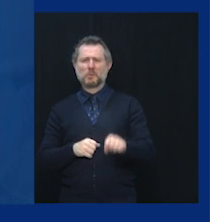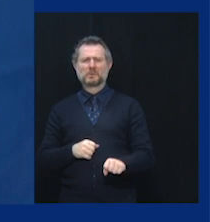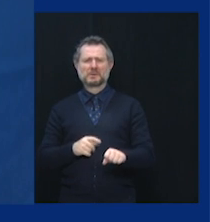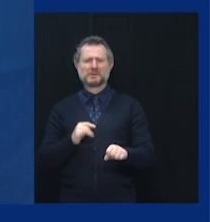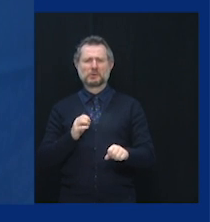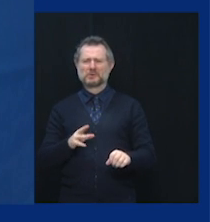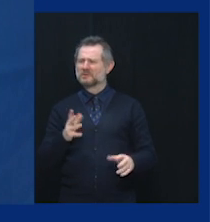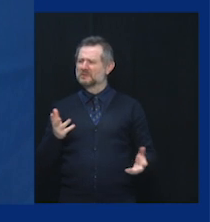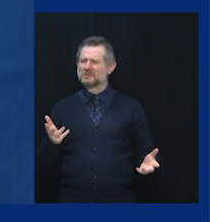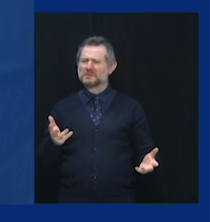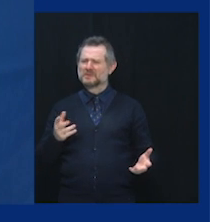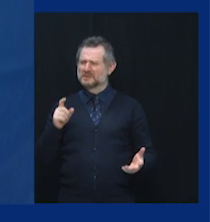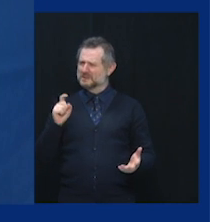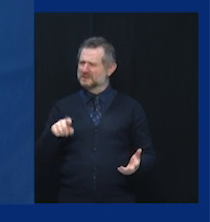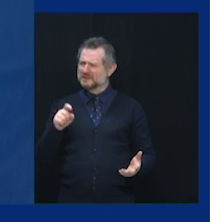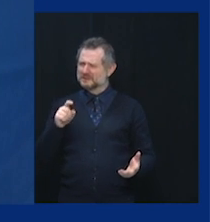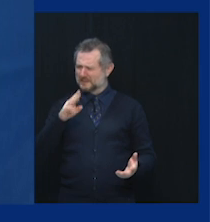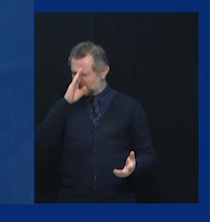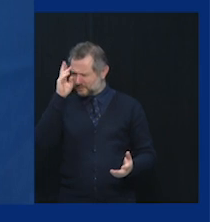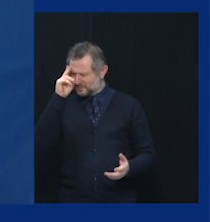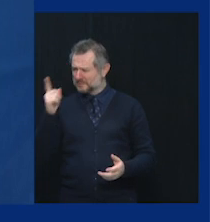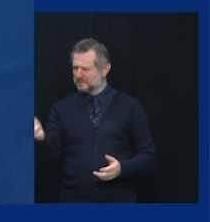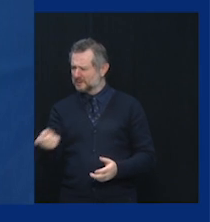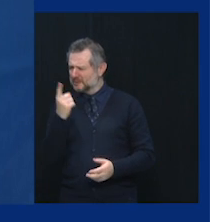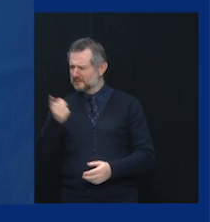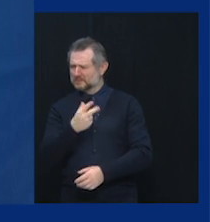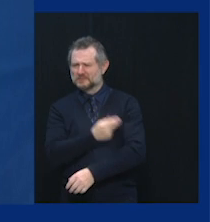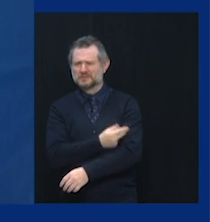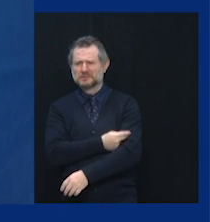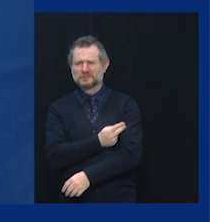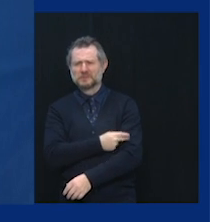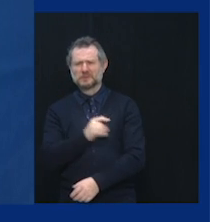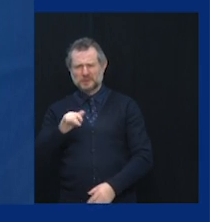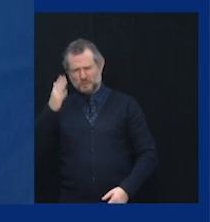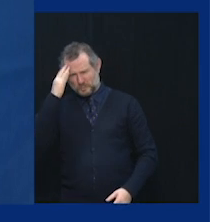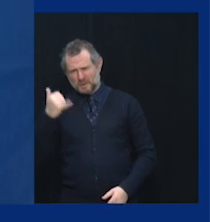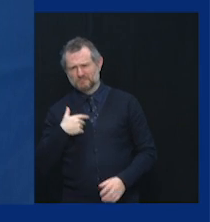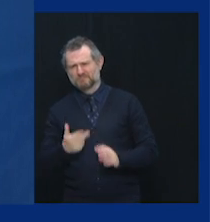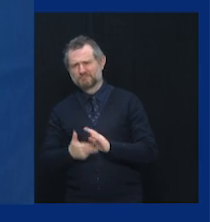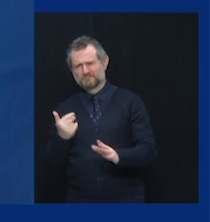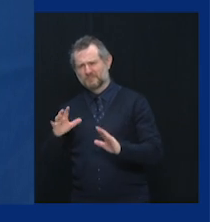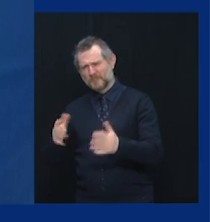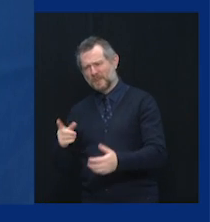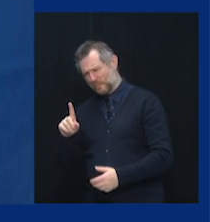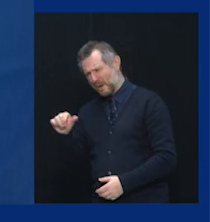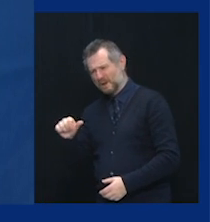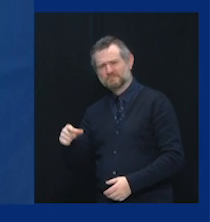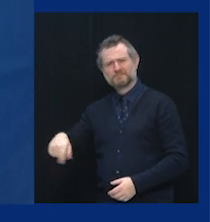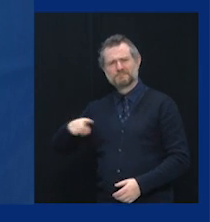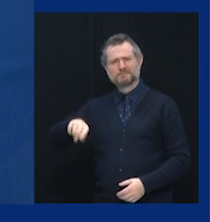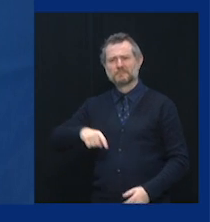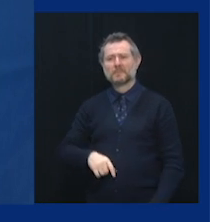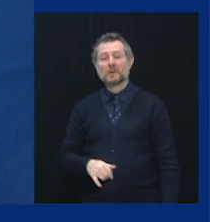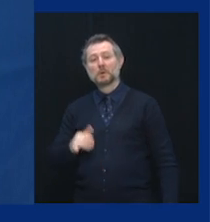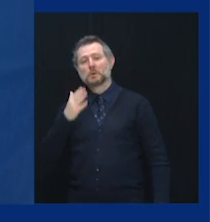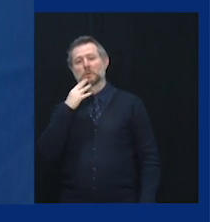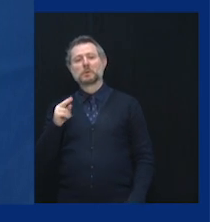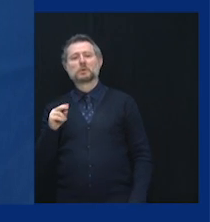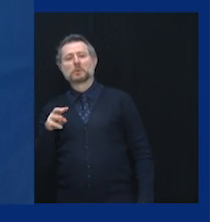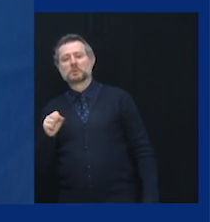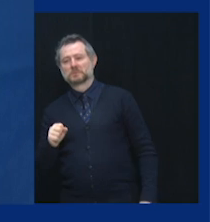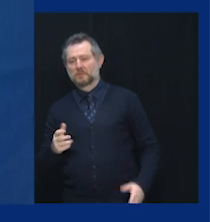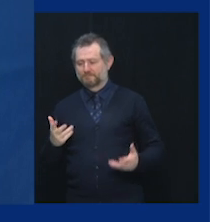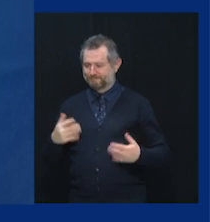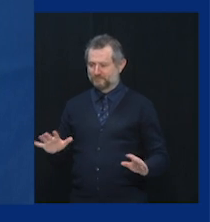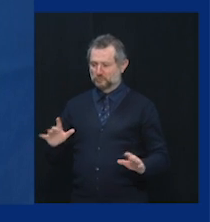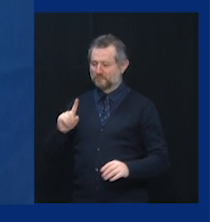staff vaccinated. That's why they were 1A. More good news, we completed the first round of vaccinations of nursing homes